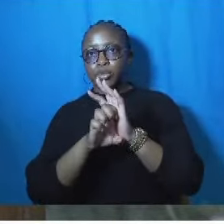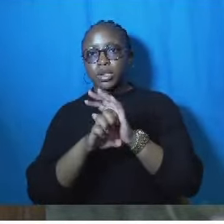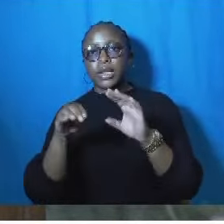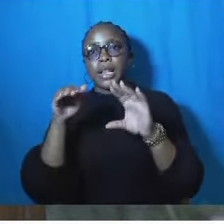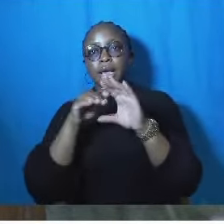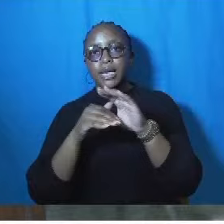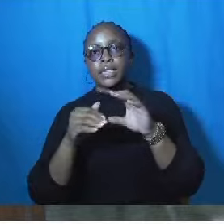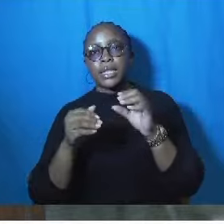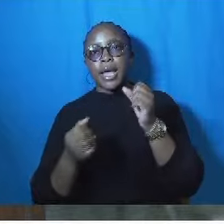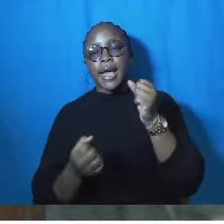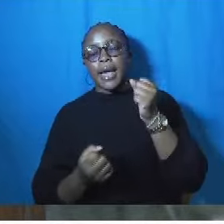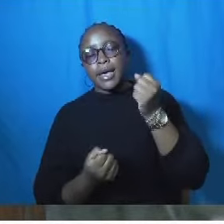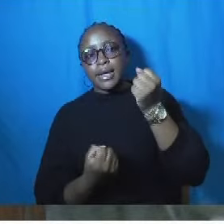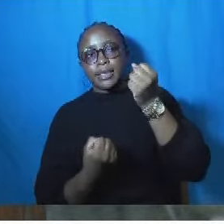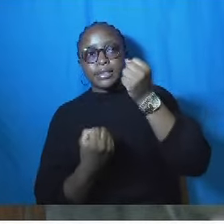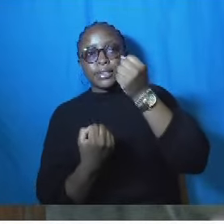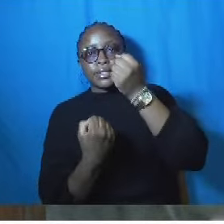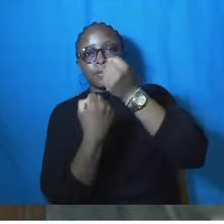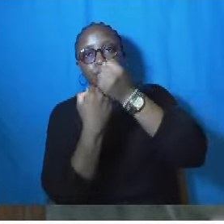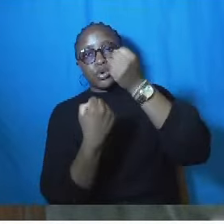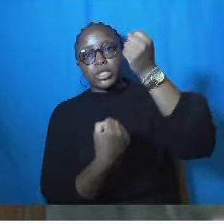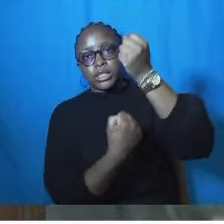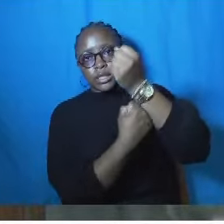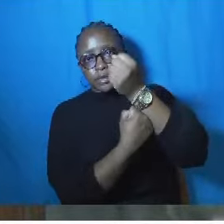the weaker brethren.